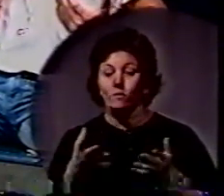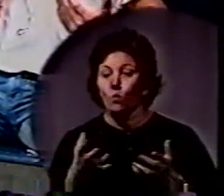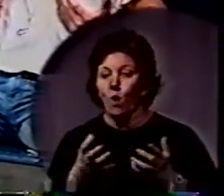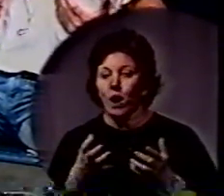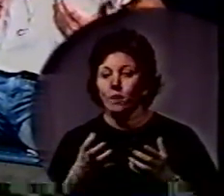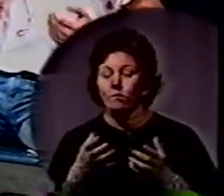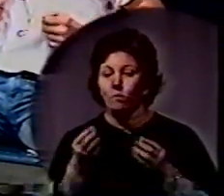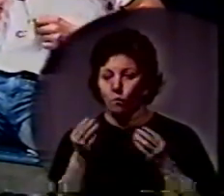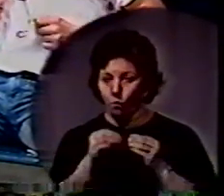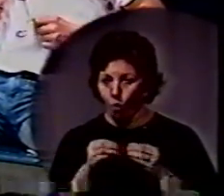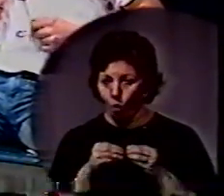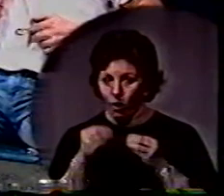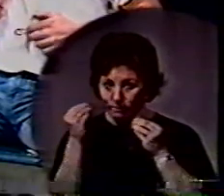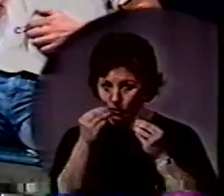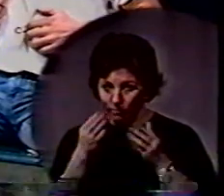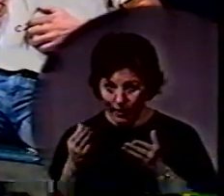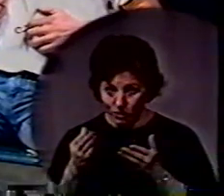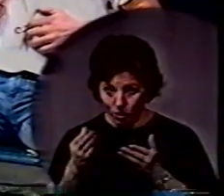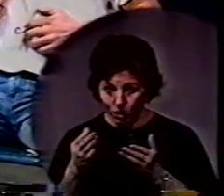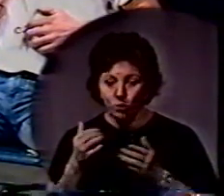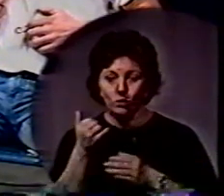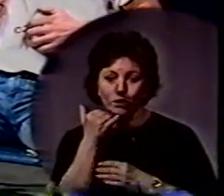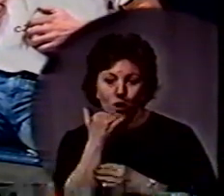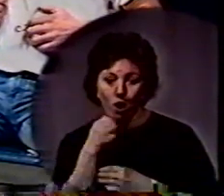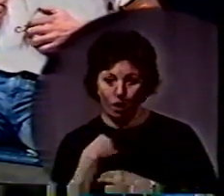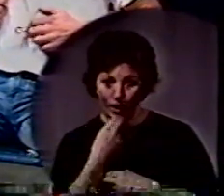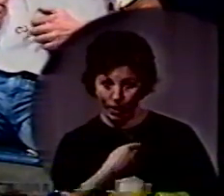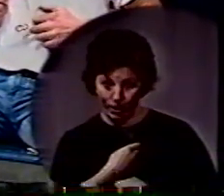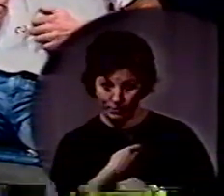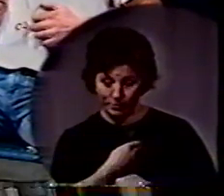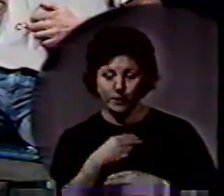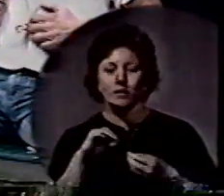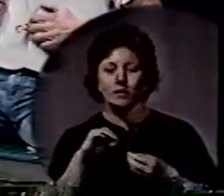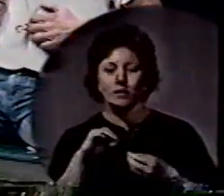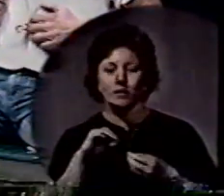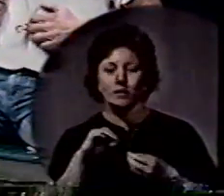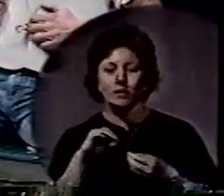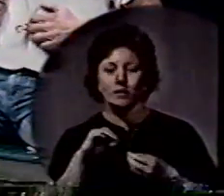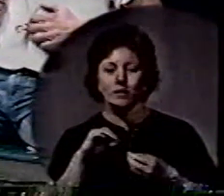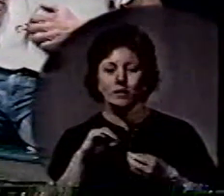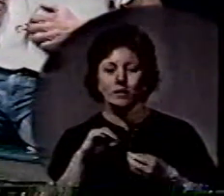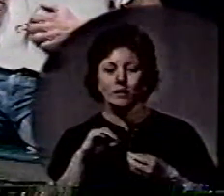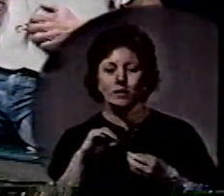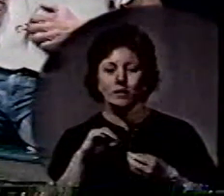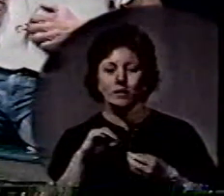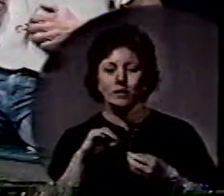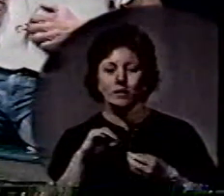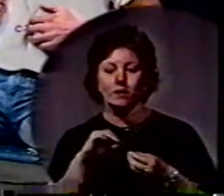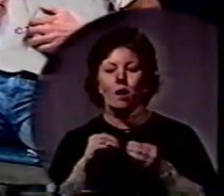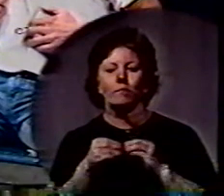more about us, they can certainly call us at our phone number, and that number is